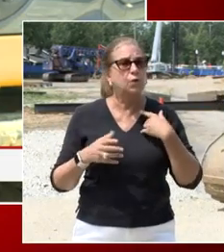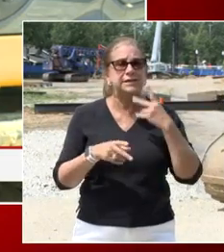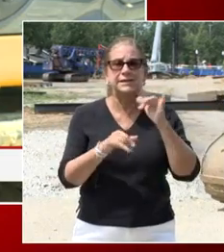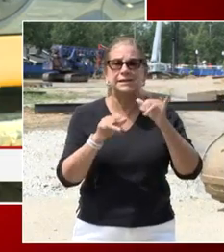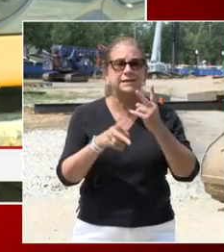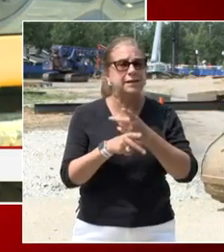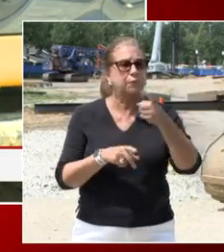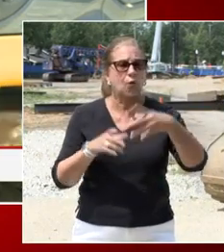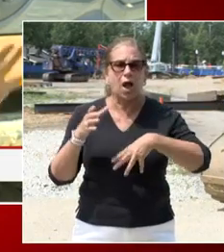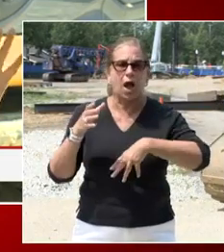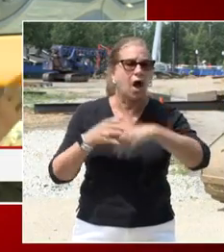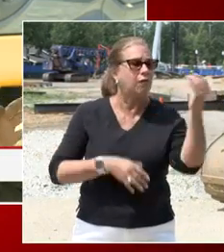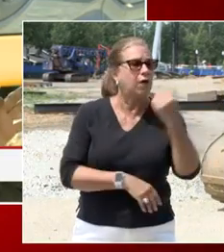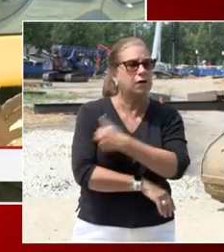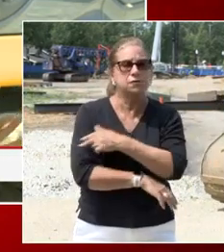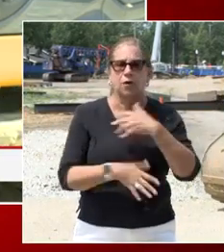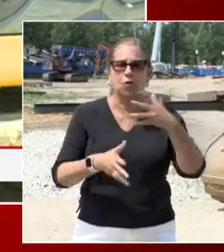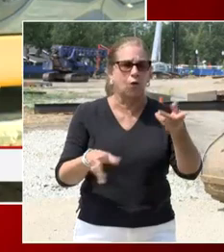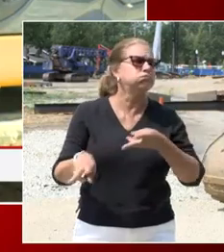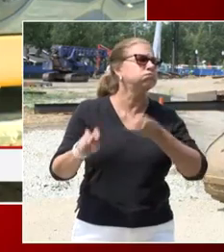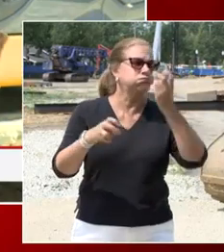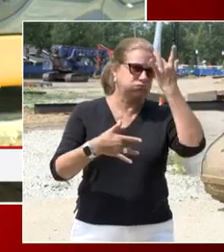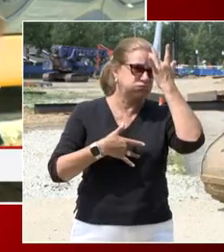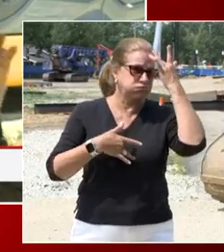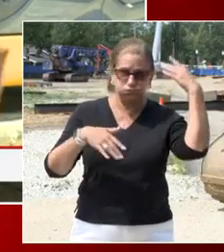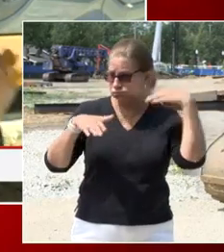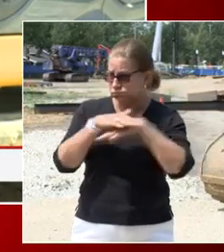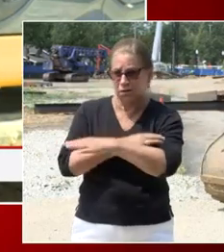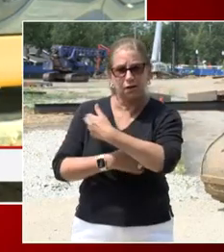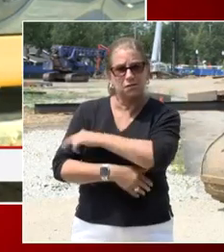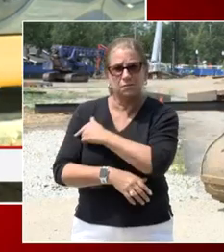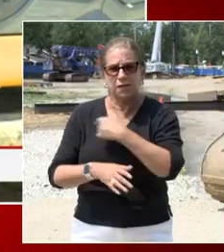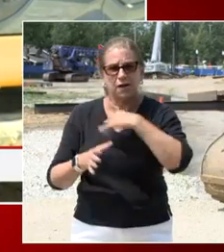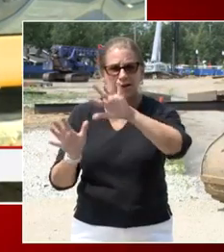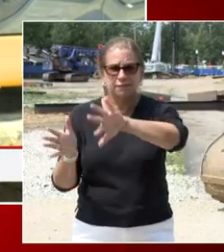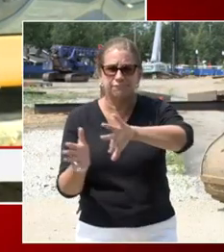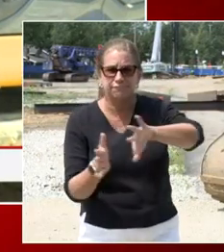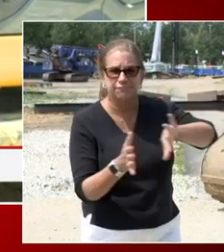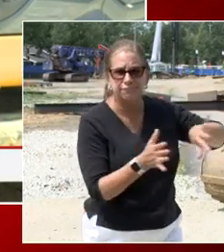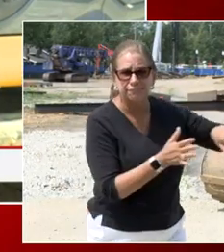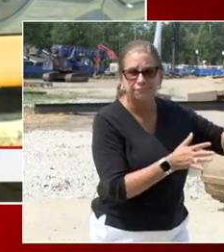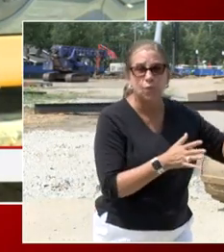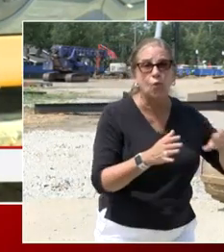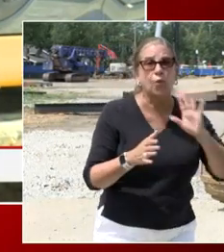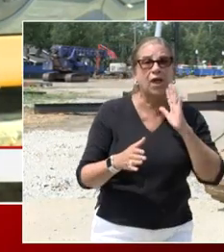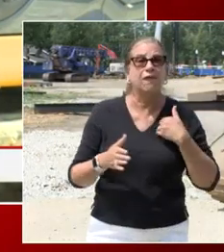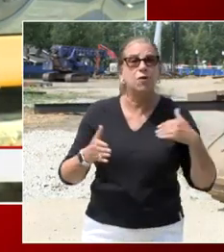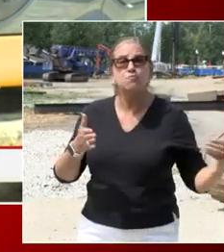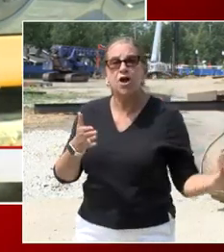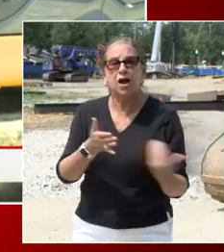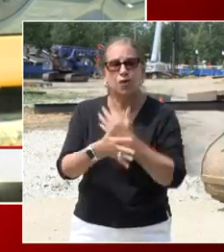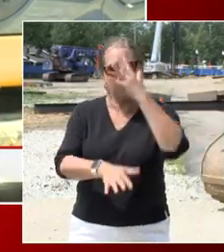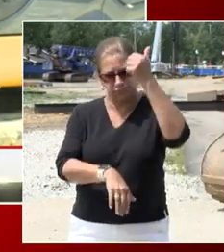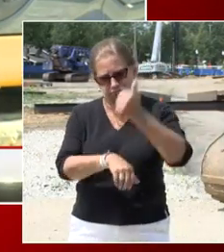hospital, we want you to have a new hospital, and you're going to have one right here at St. Elizabeth's.